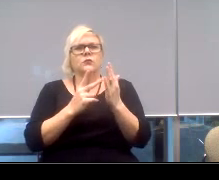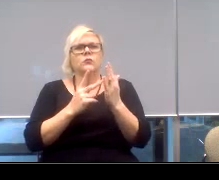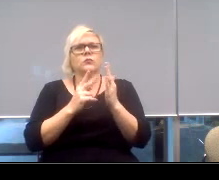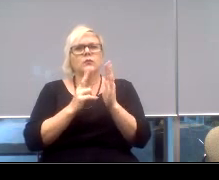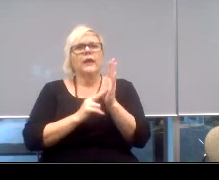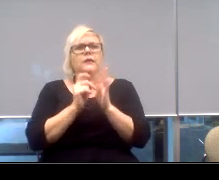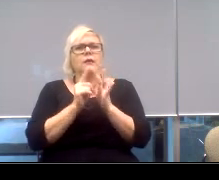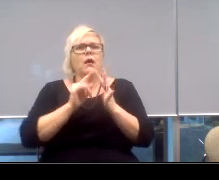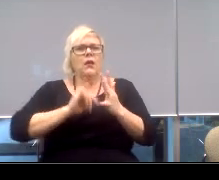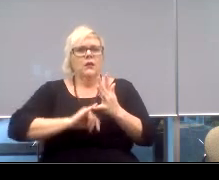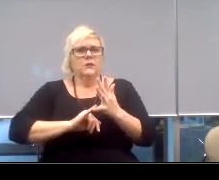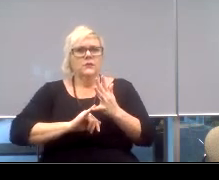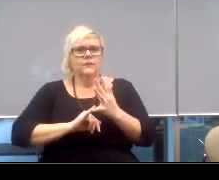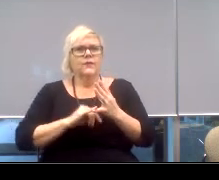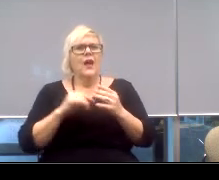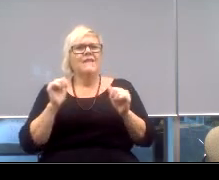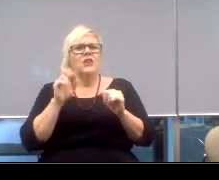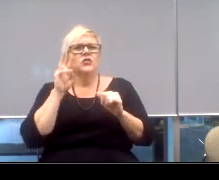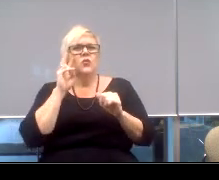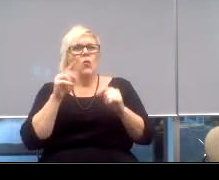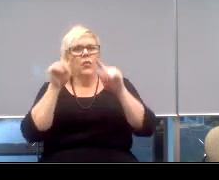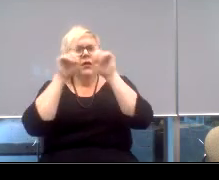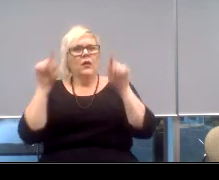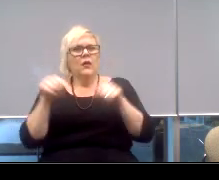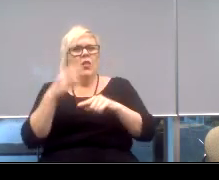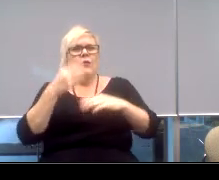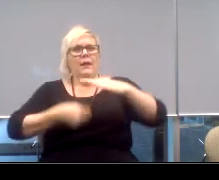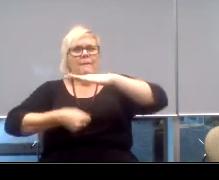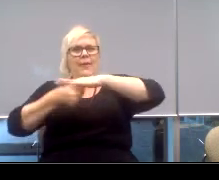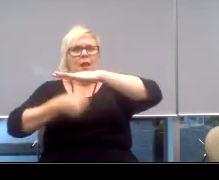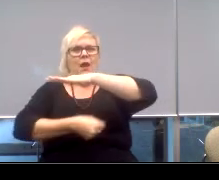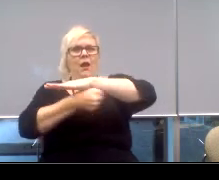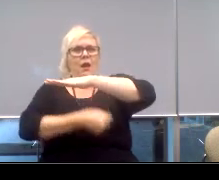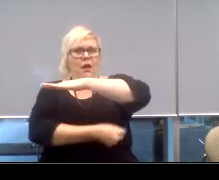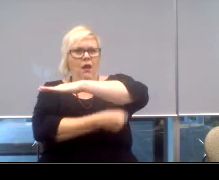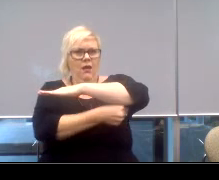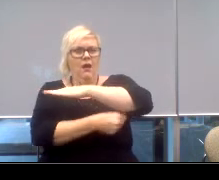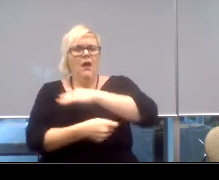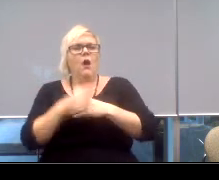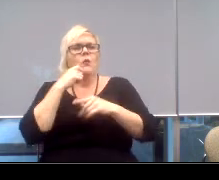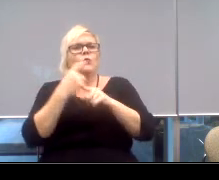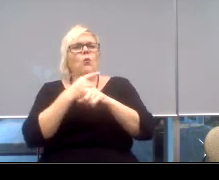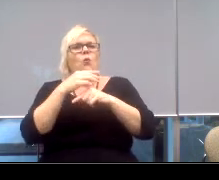Now, of those three pillars you've just seen, let's talk about them individually,